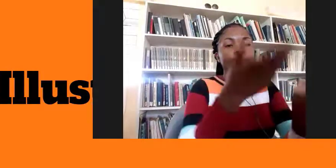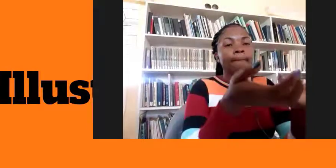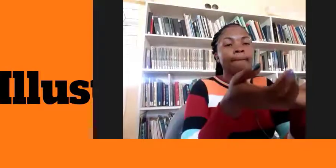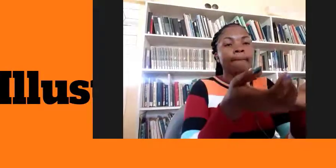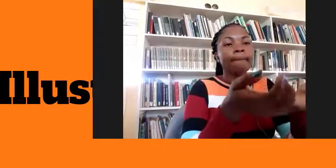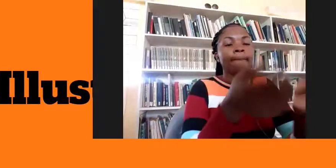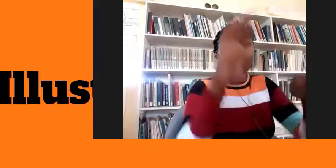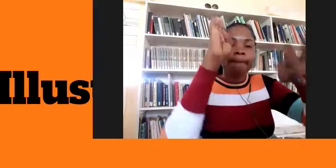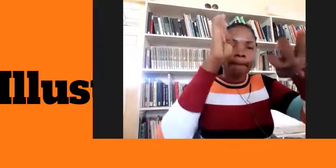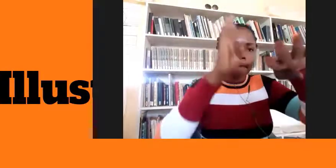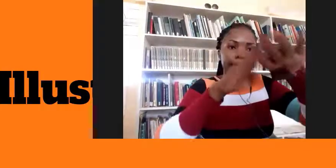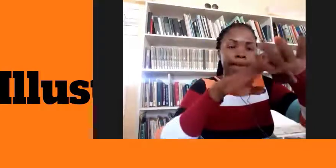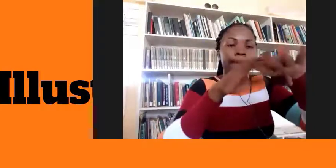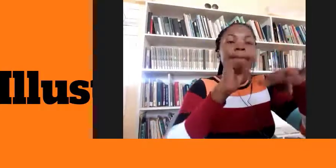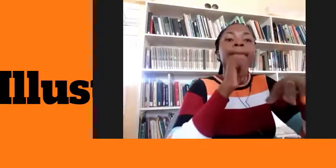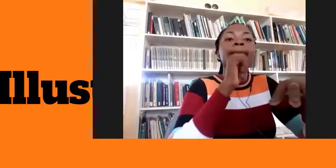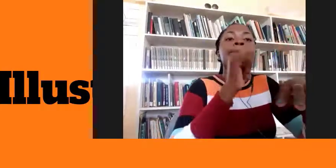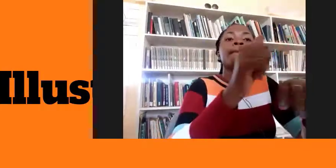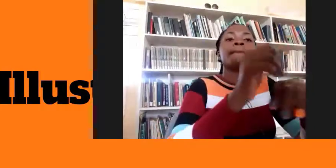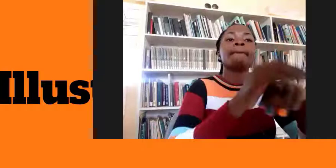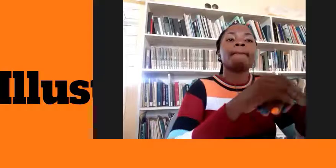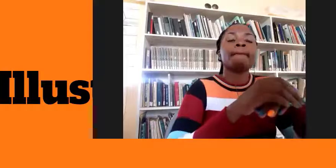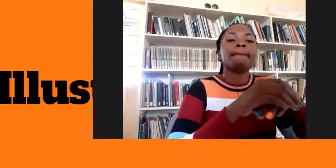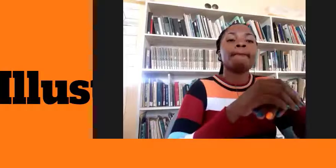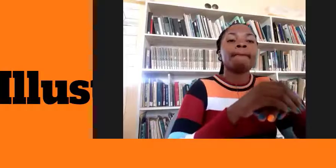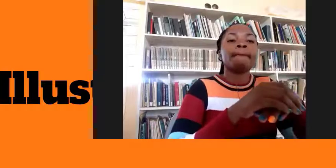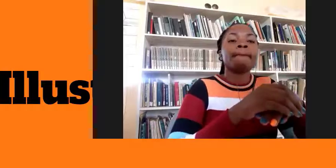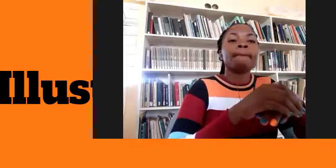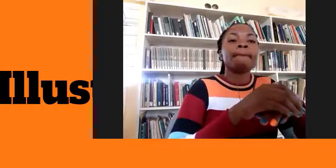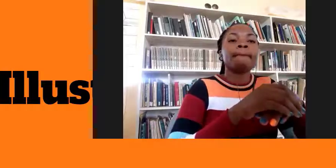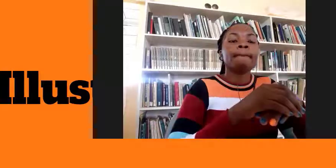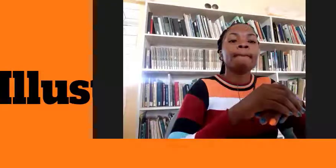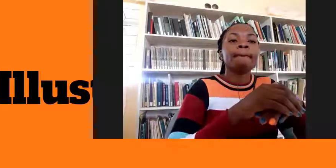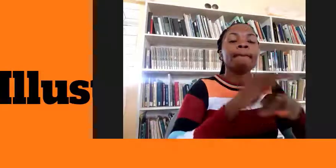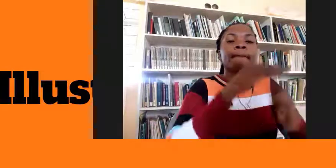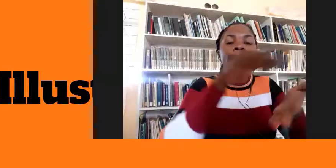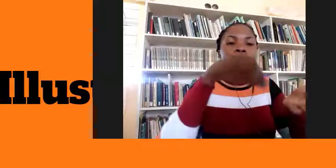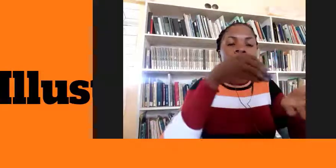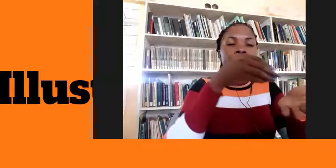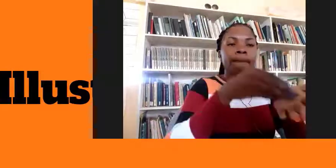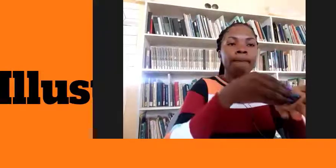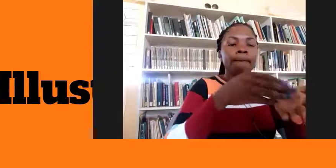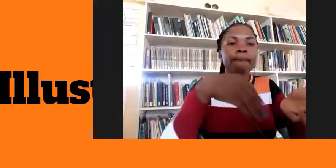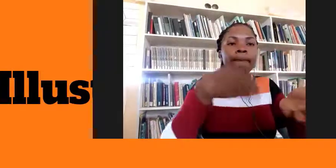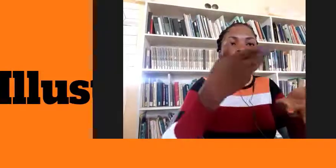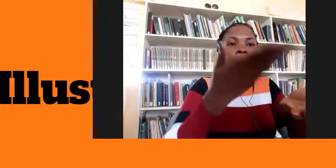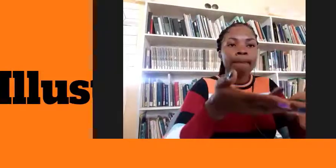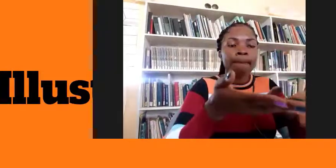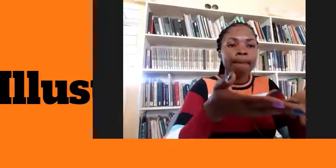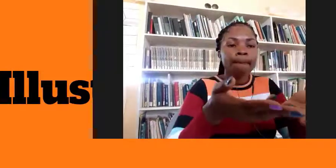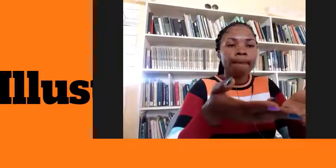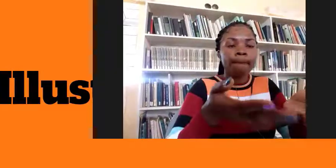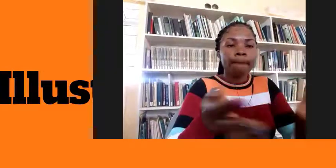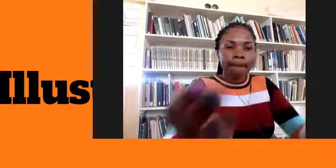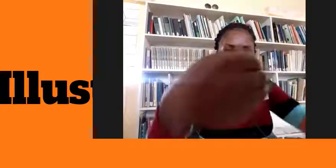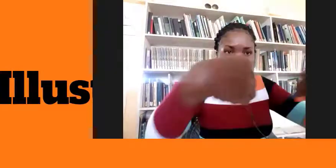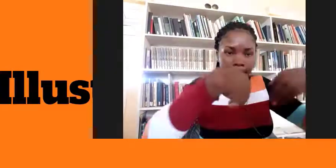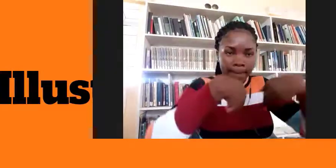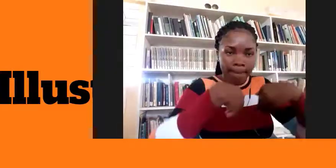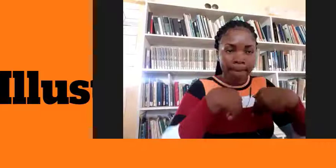22 multiplied by 19 using the modern or the common way